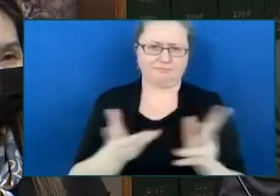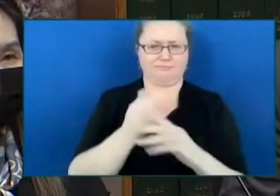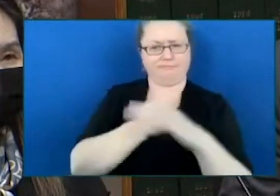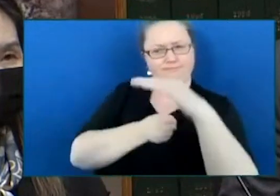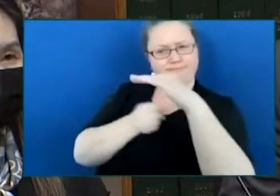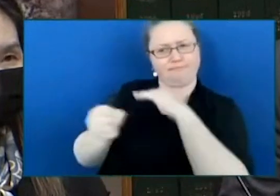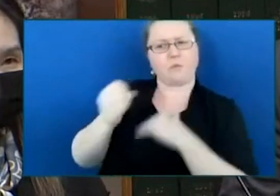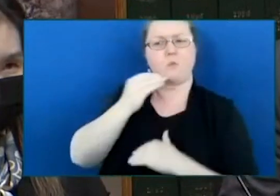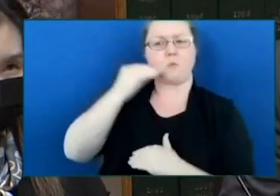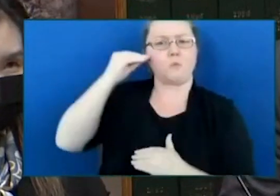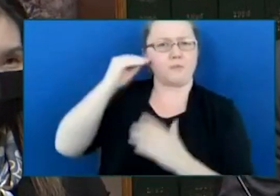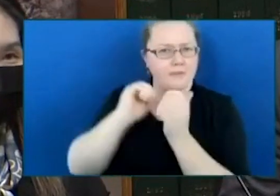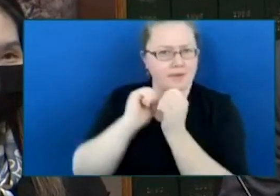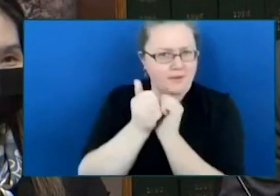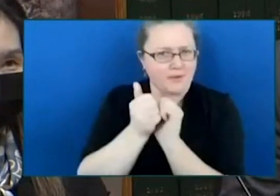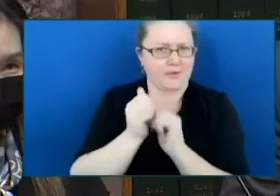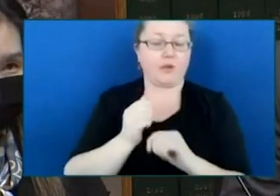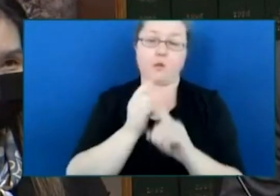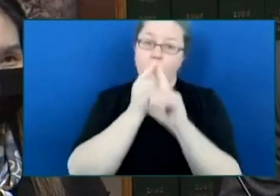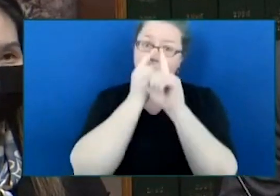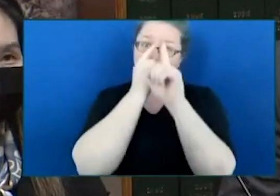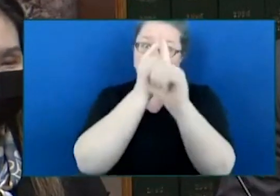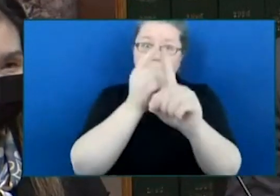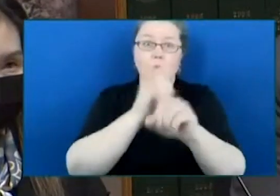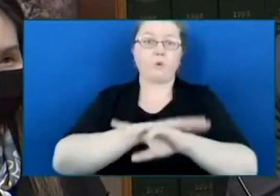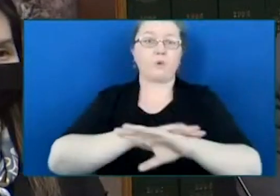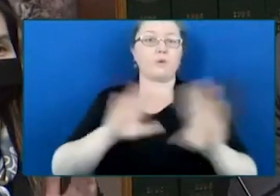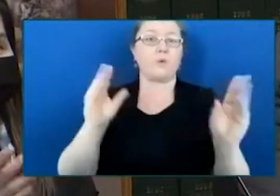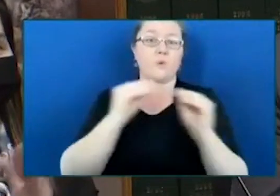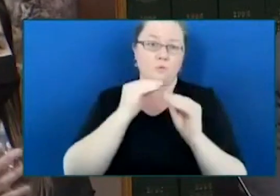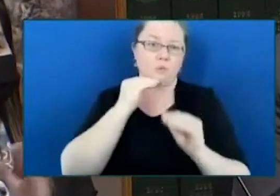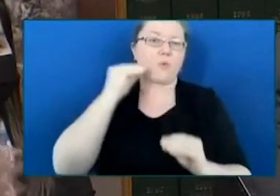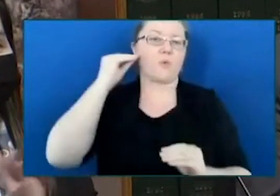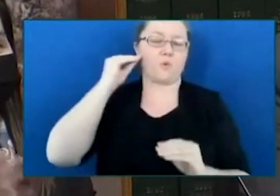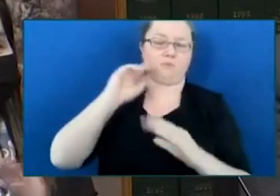$633 million to tackle homelessness over the next 3 years.